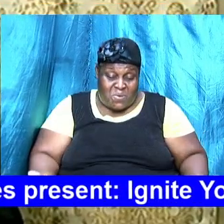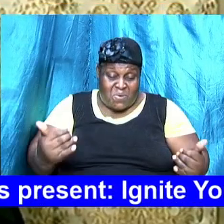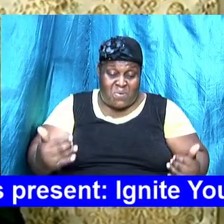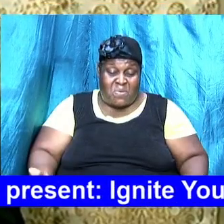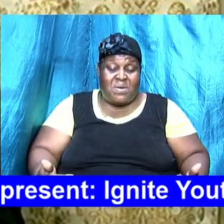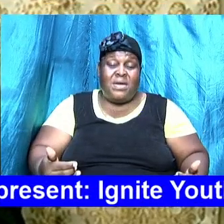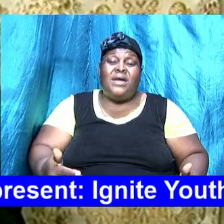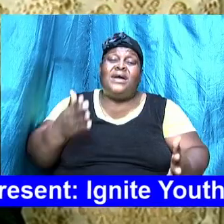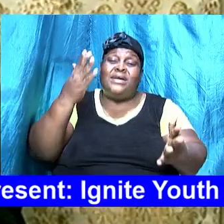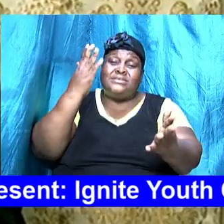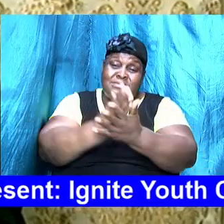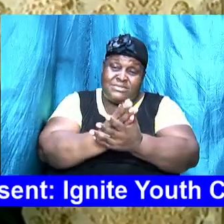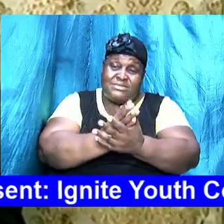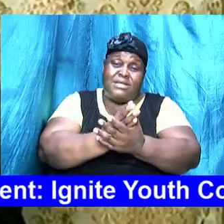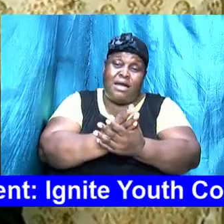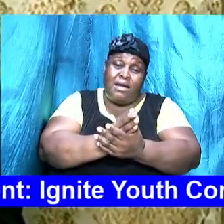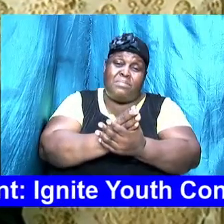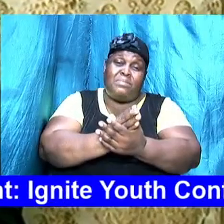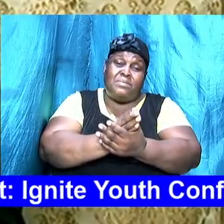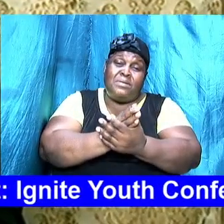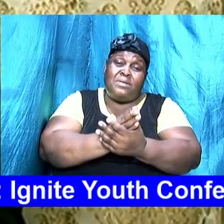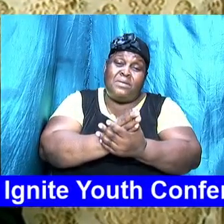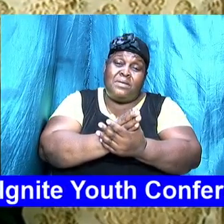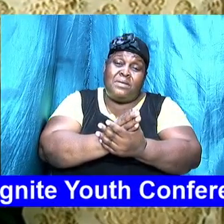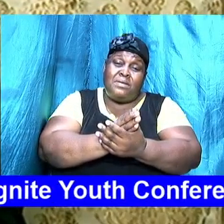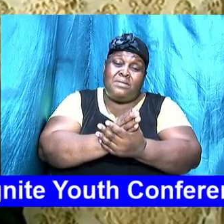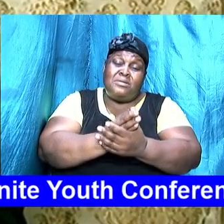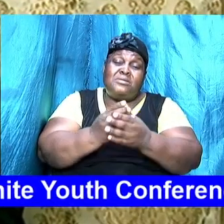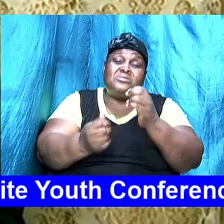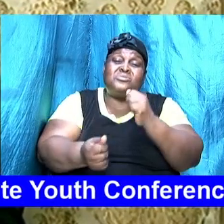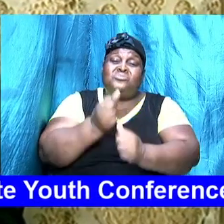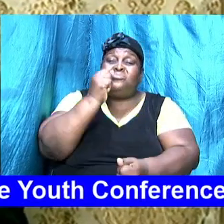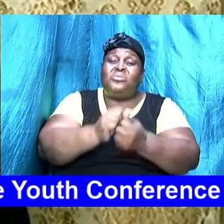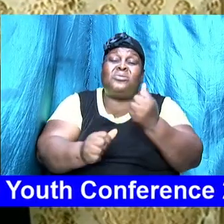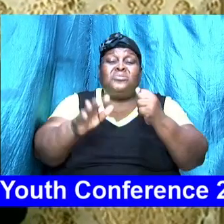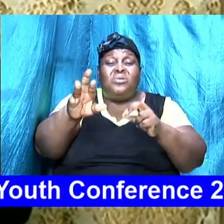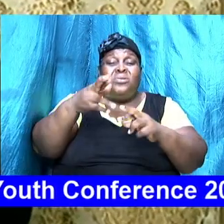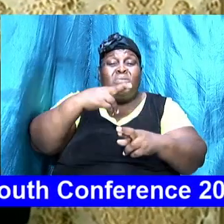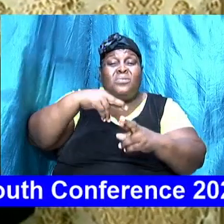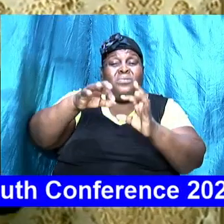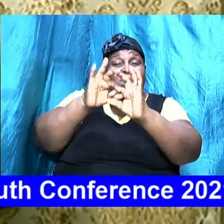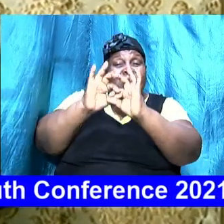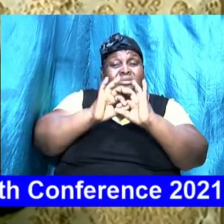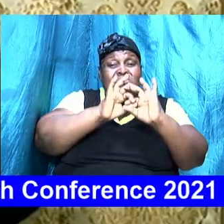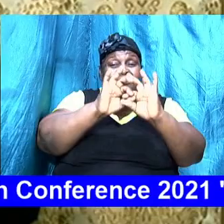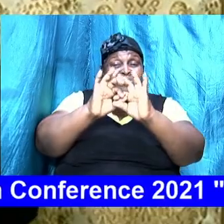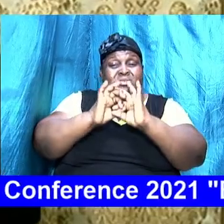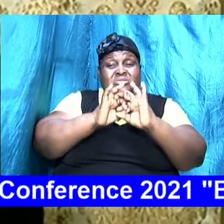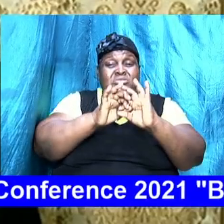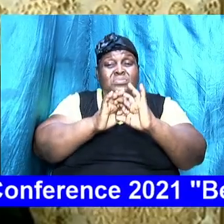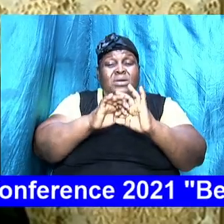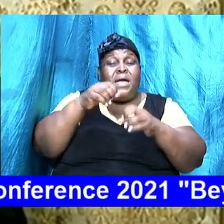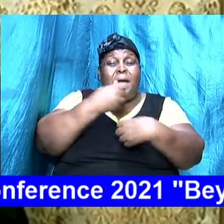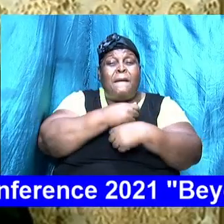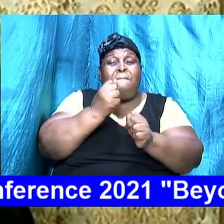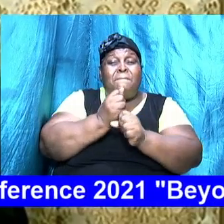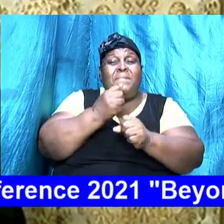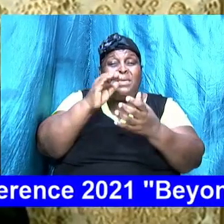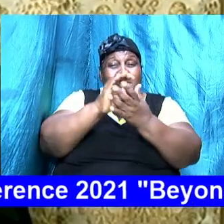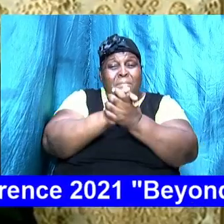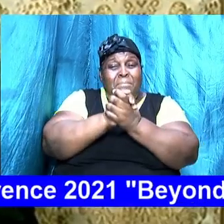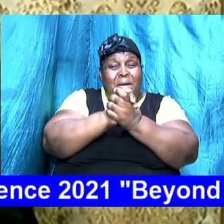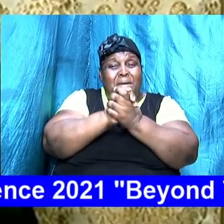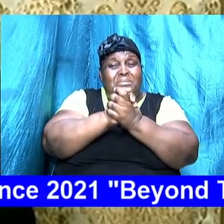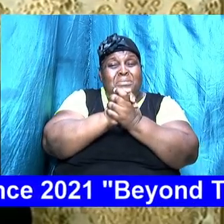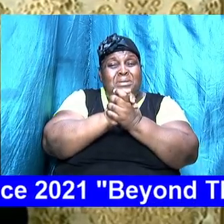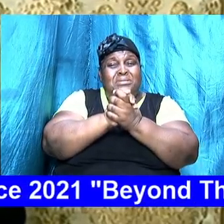your relationship through the mud. You are wicked to allow that to be continuing when you know